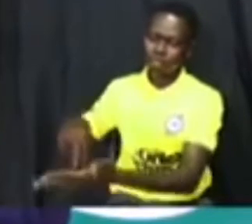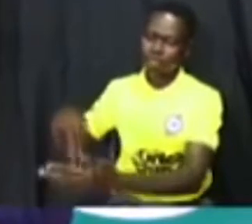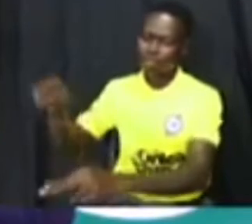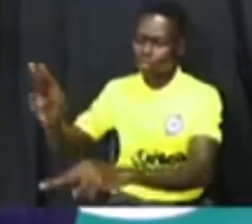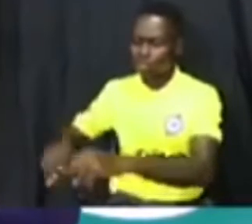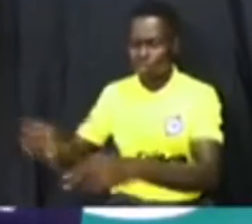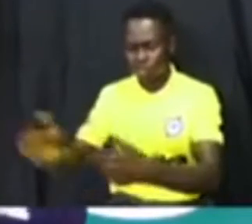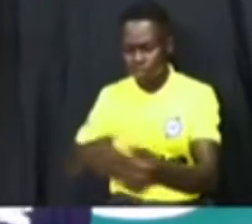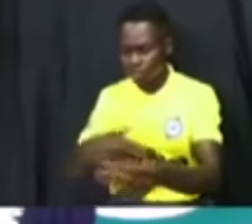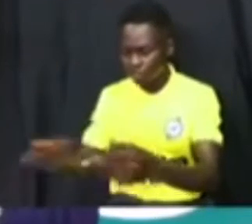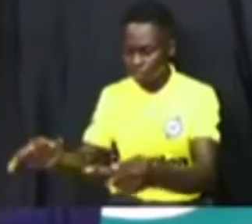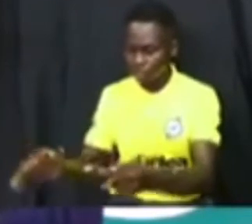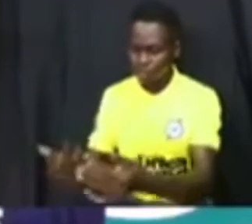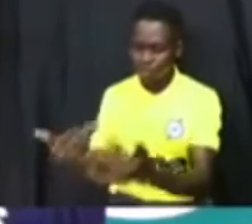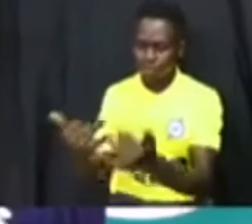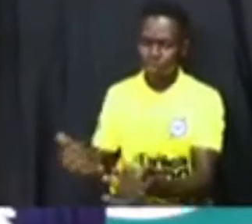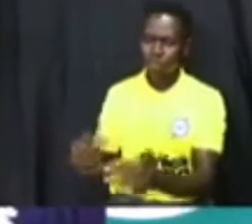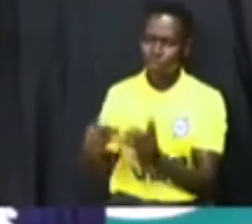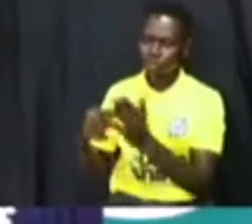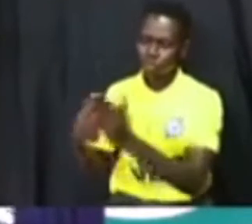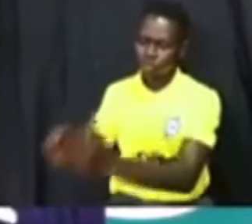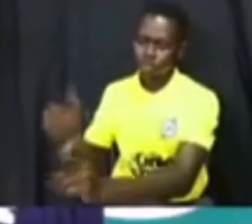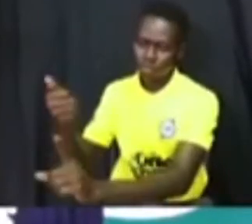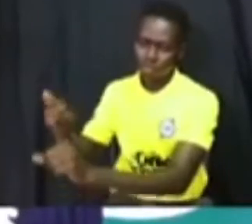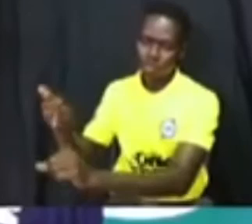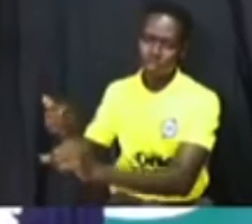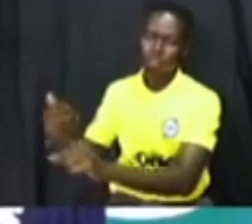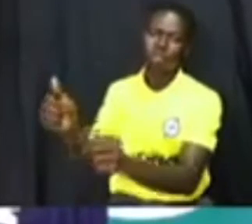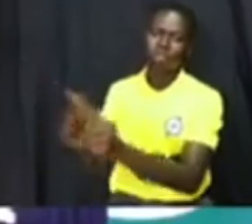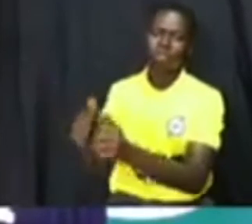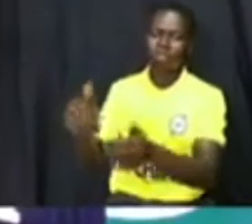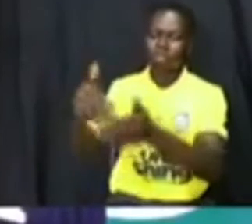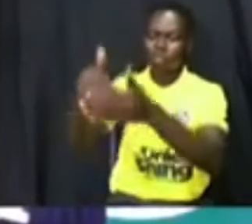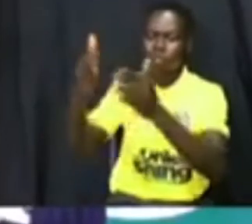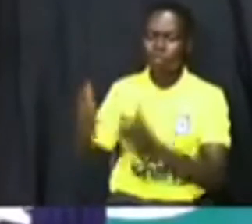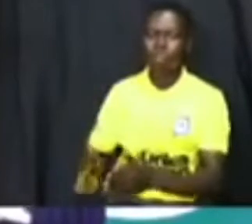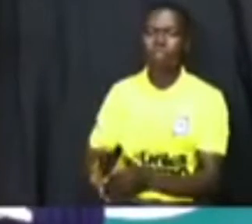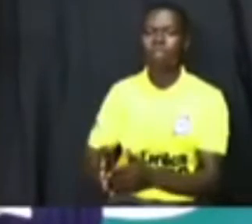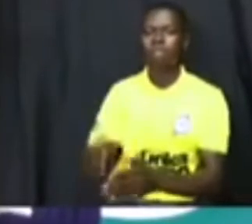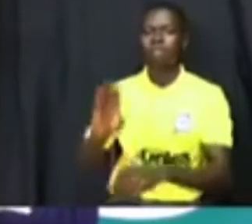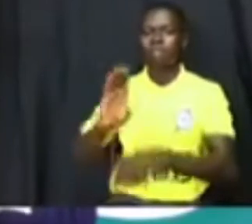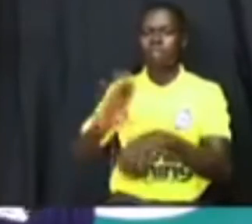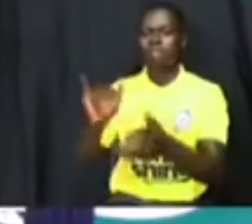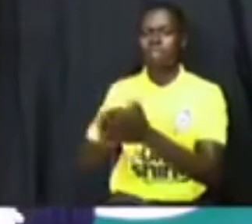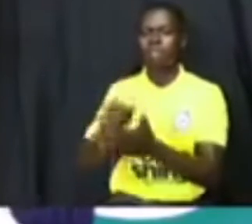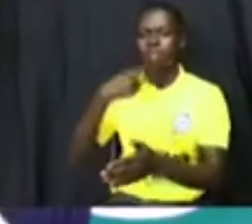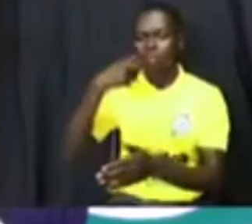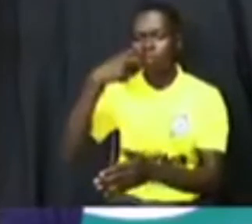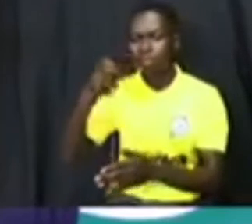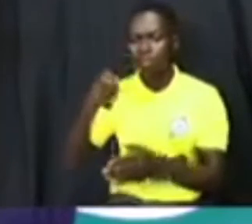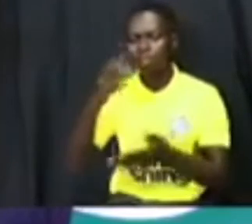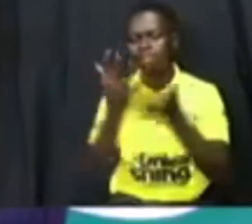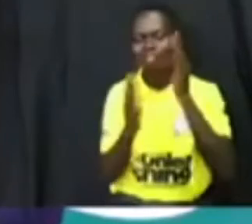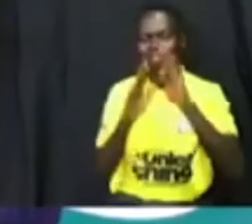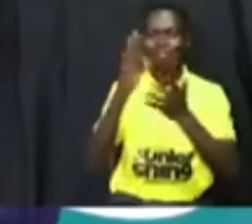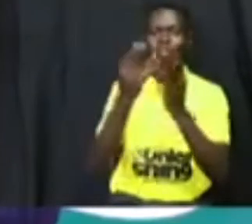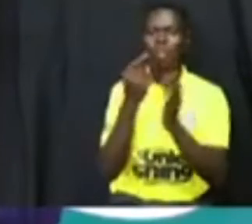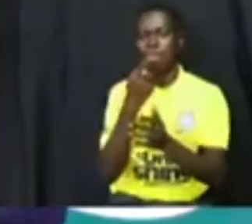Just identify yourself. Just notify them that you have spoken a language you've never spoken before.